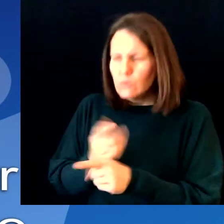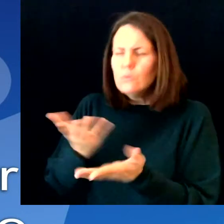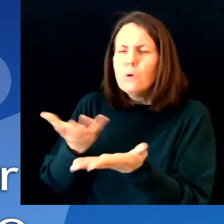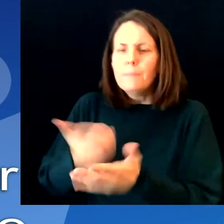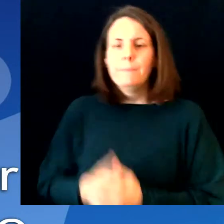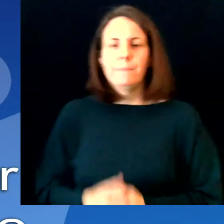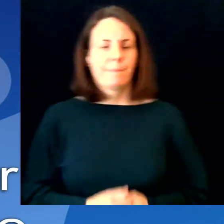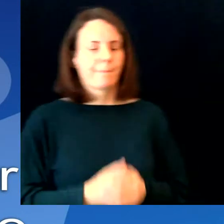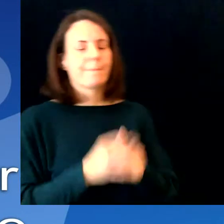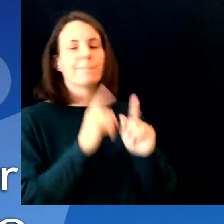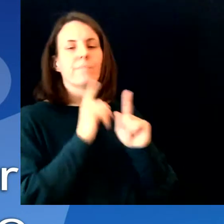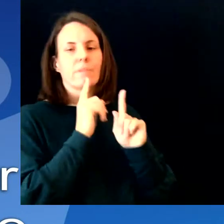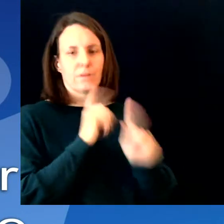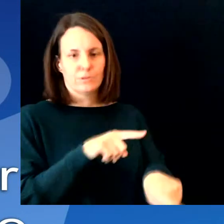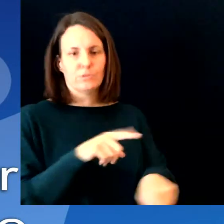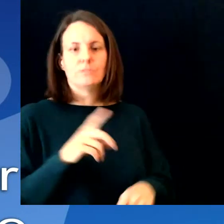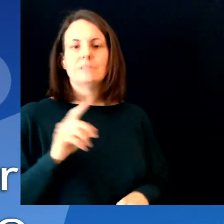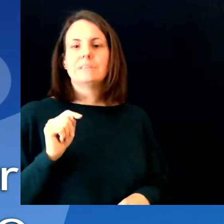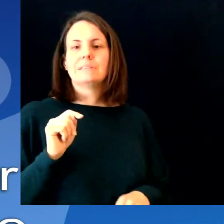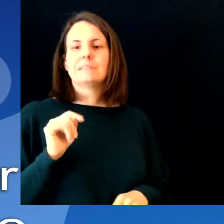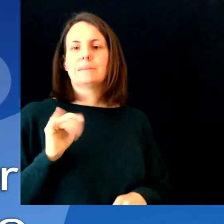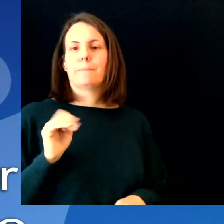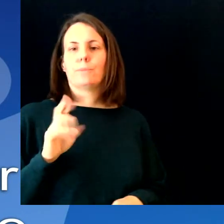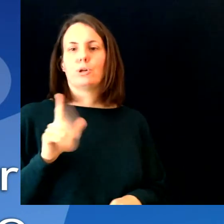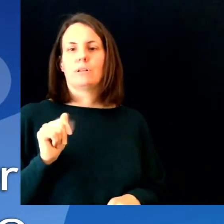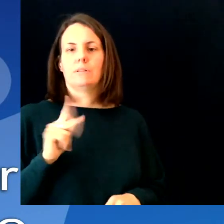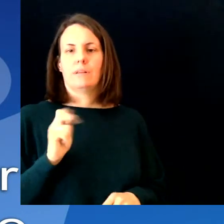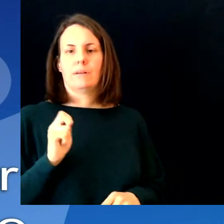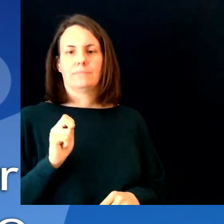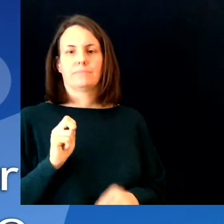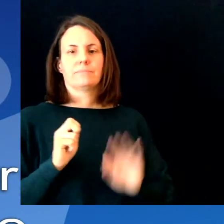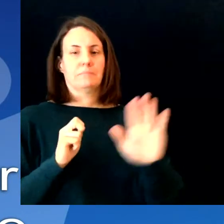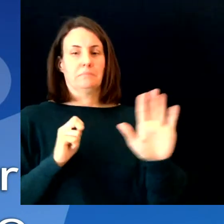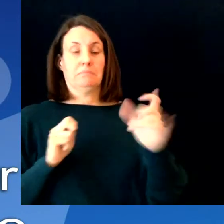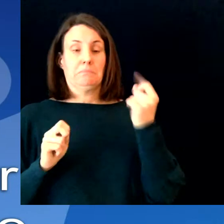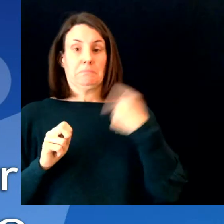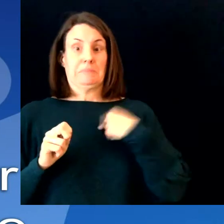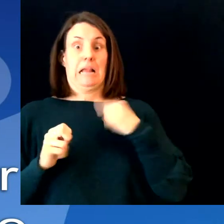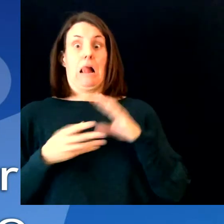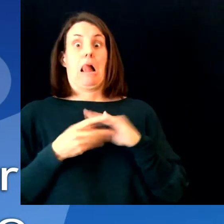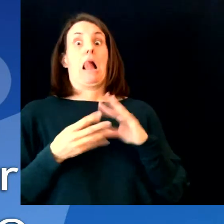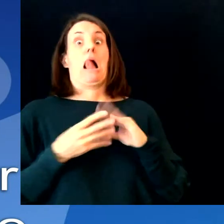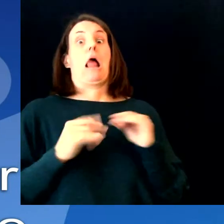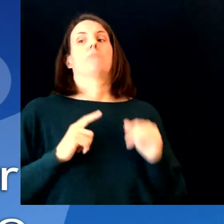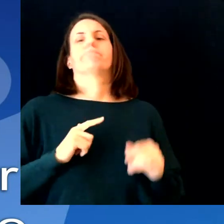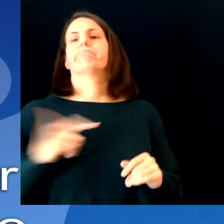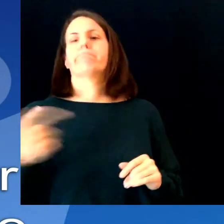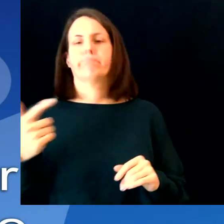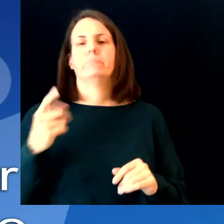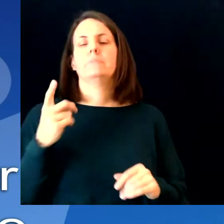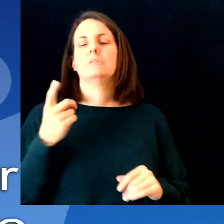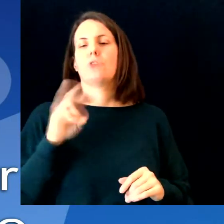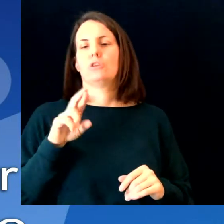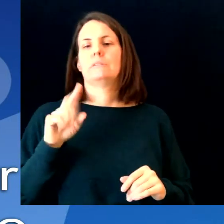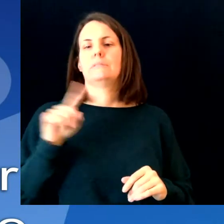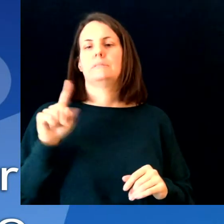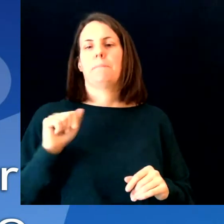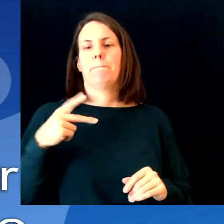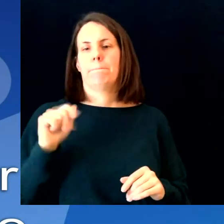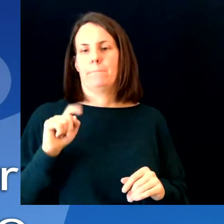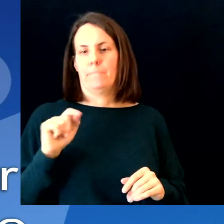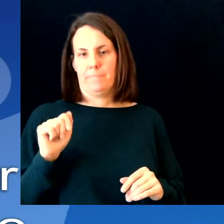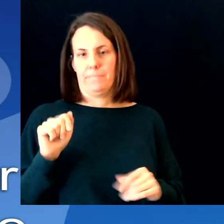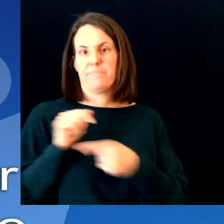to Dr. Zapata, who I know will have other perspectives to share. So the data that we do have available on our website looks